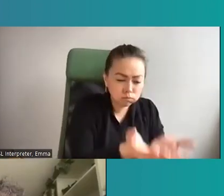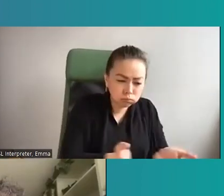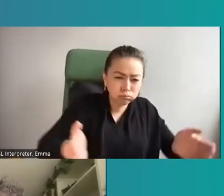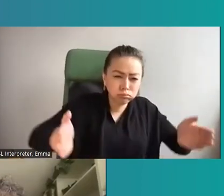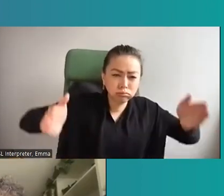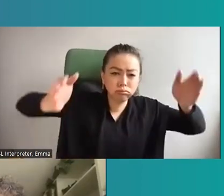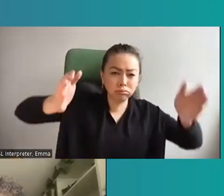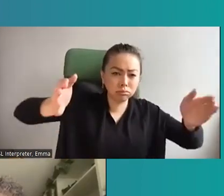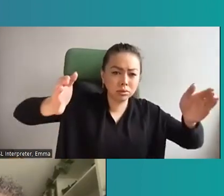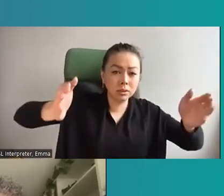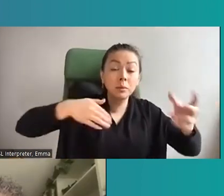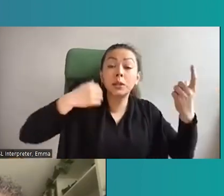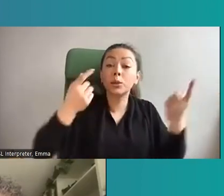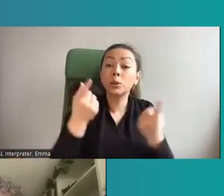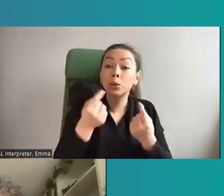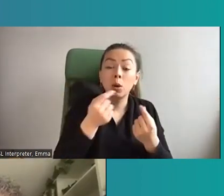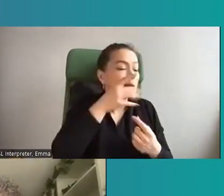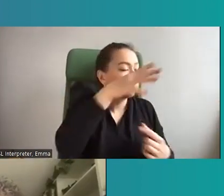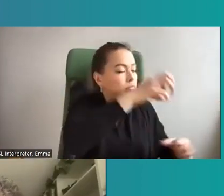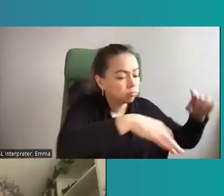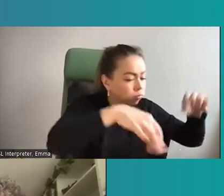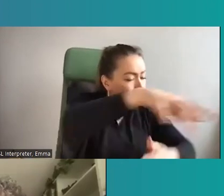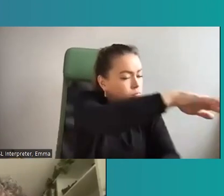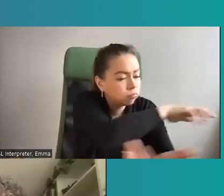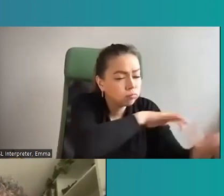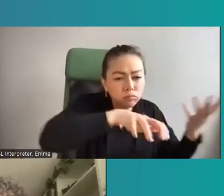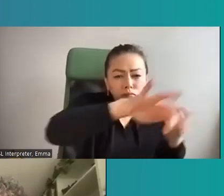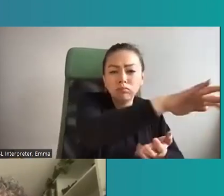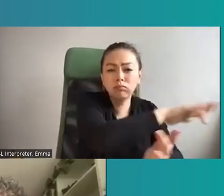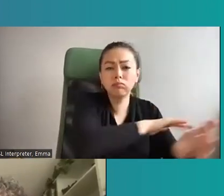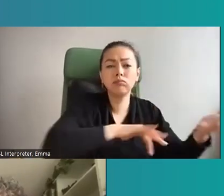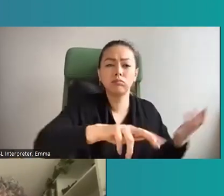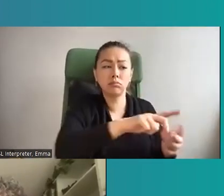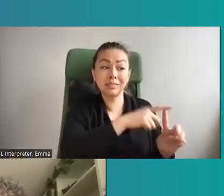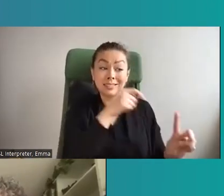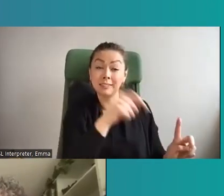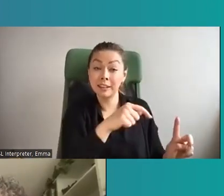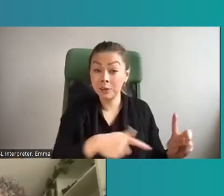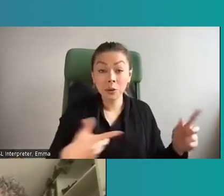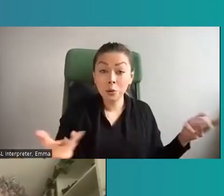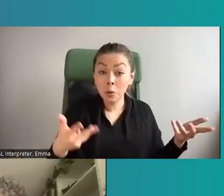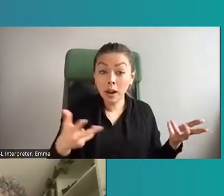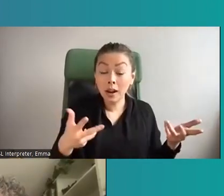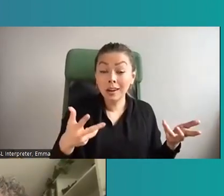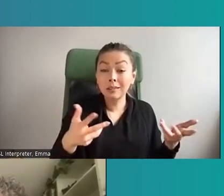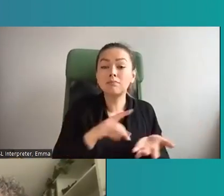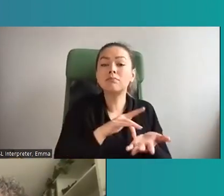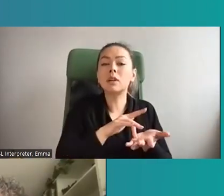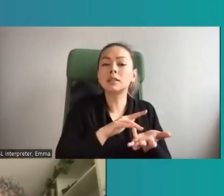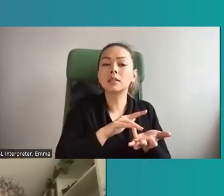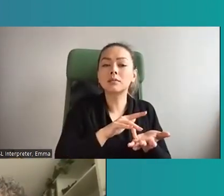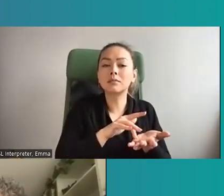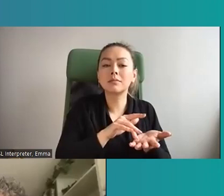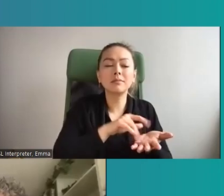is they're bringing medicine to the ceremony. And then after the mush is divided up in the